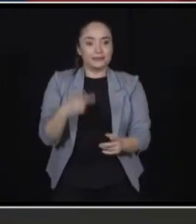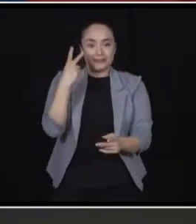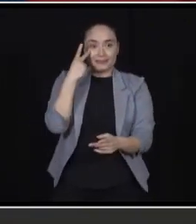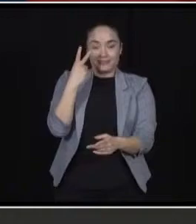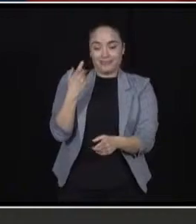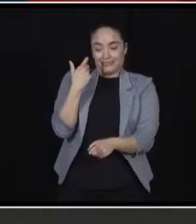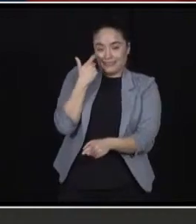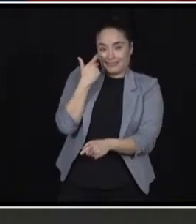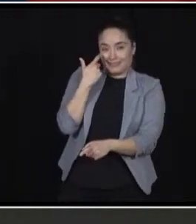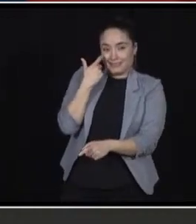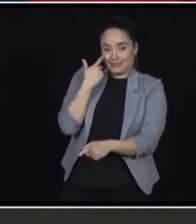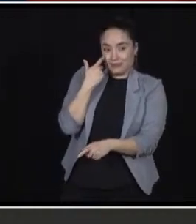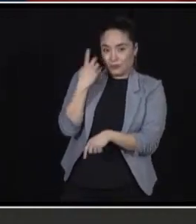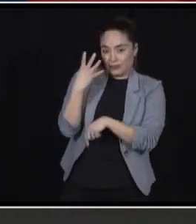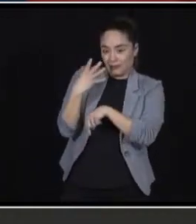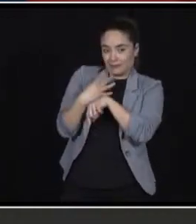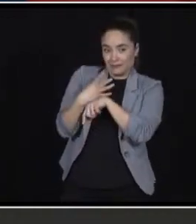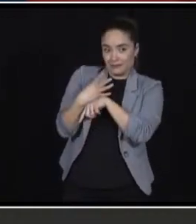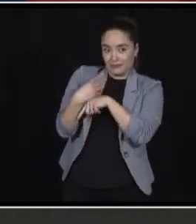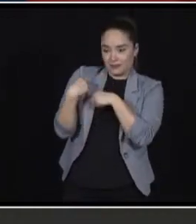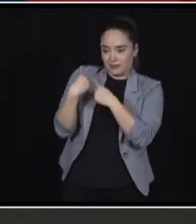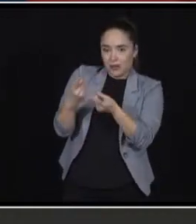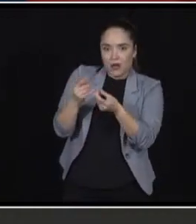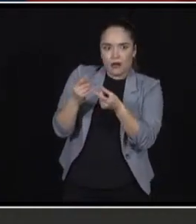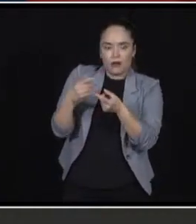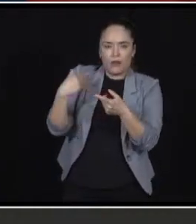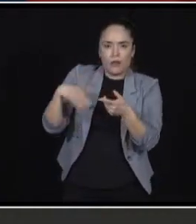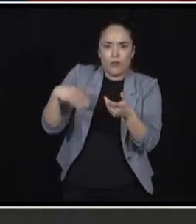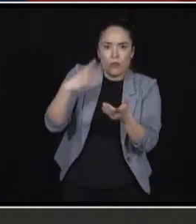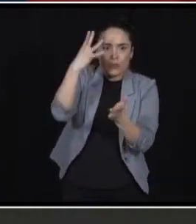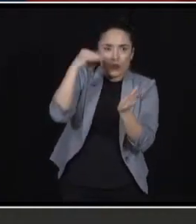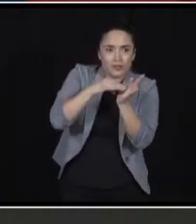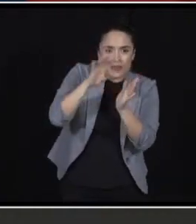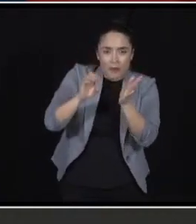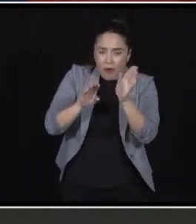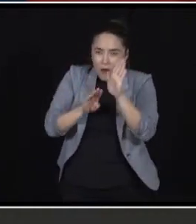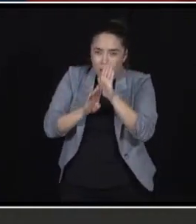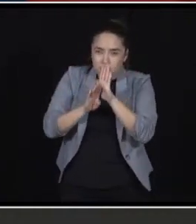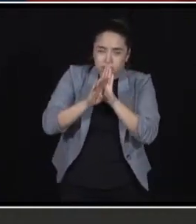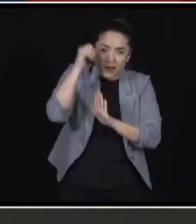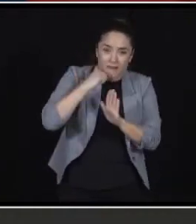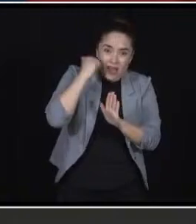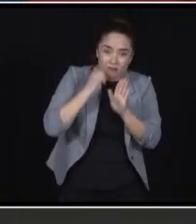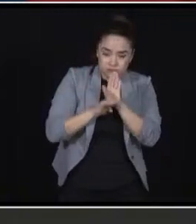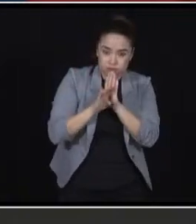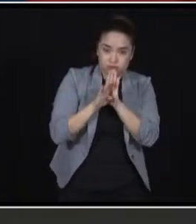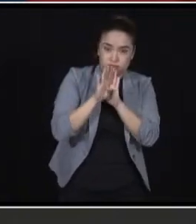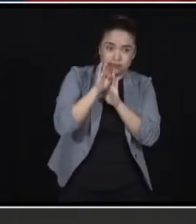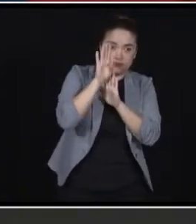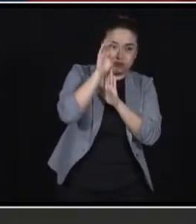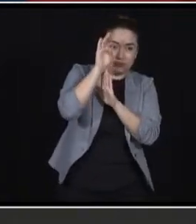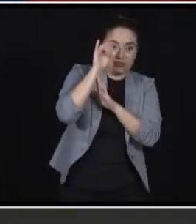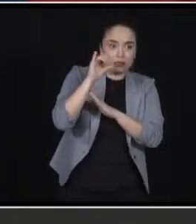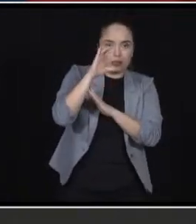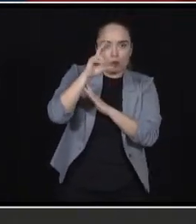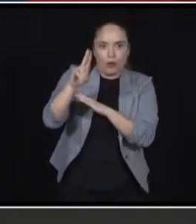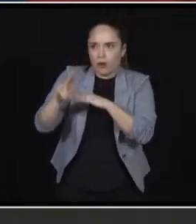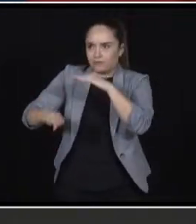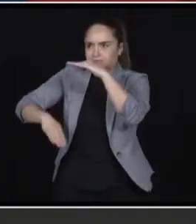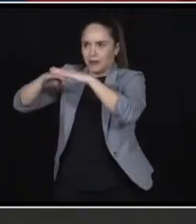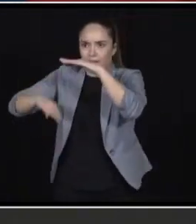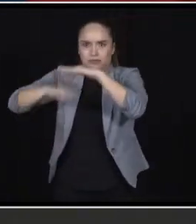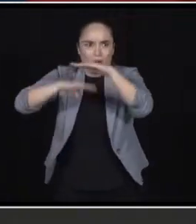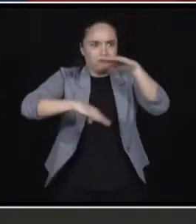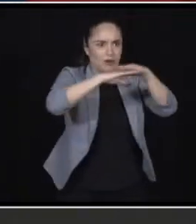days, we've been hitting north of 4,000 cases and a real challenge within our ICU, the decision was taken, as difficult as it